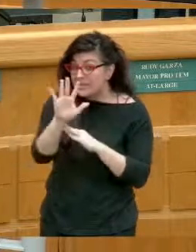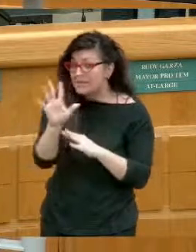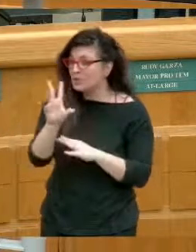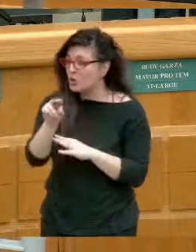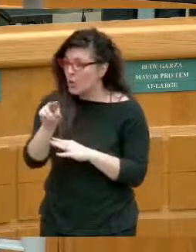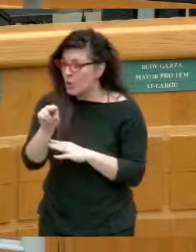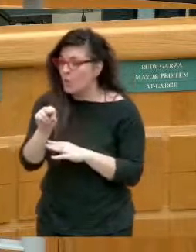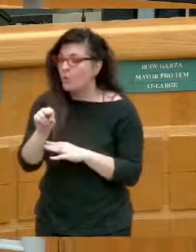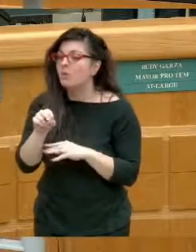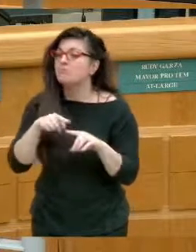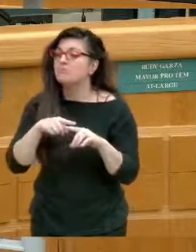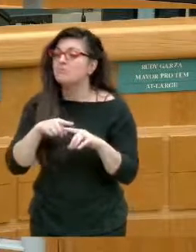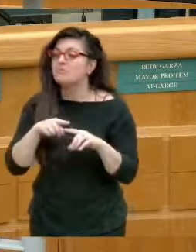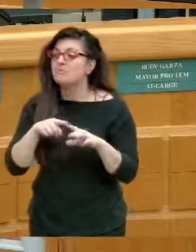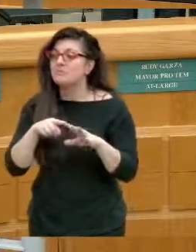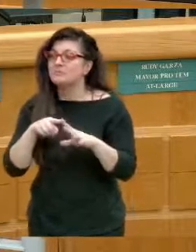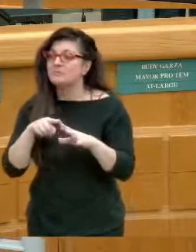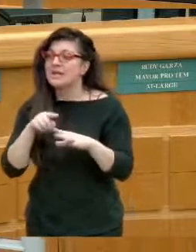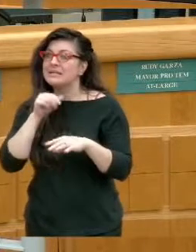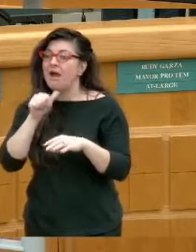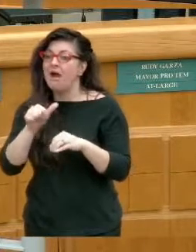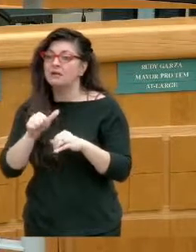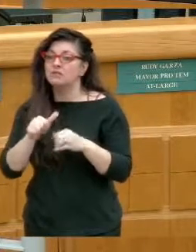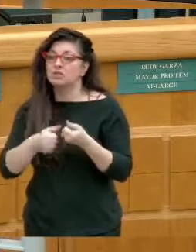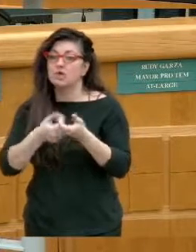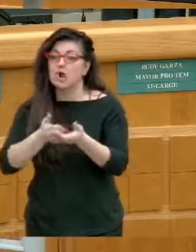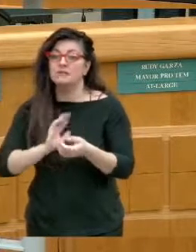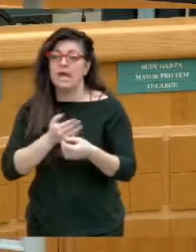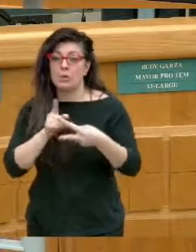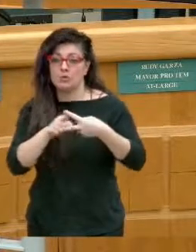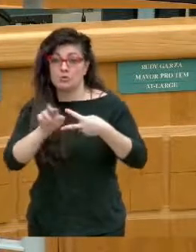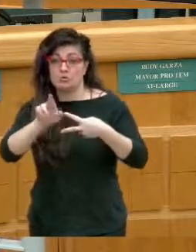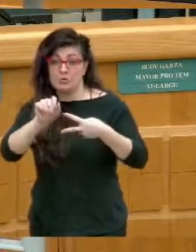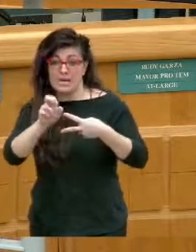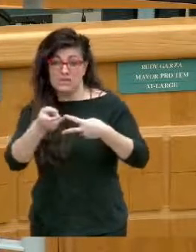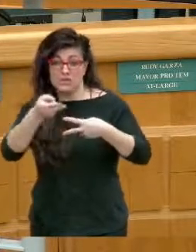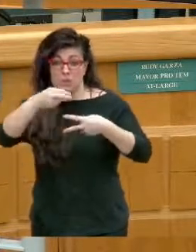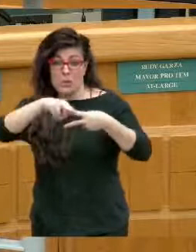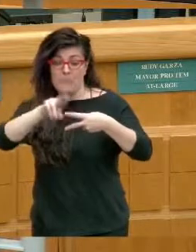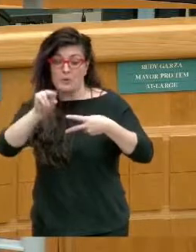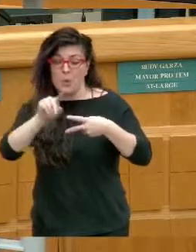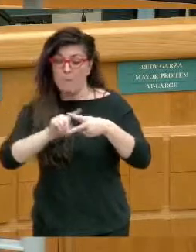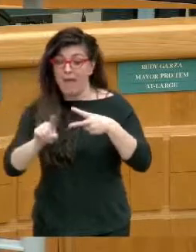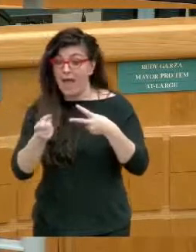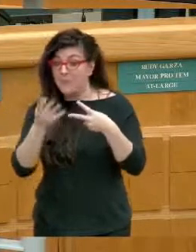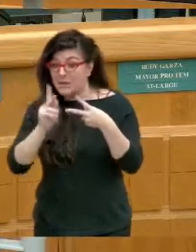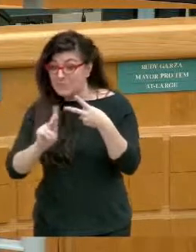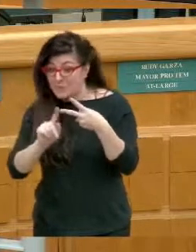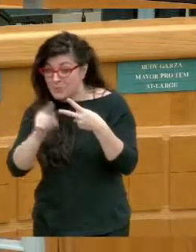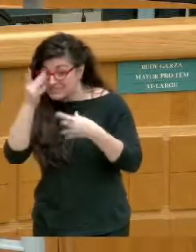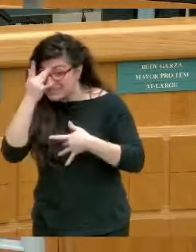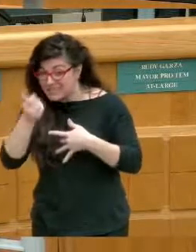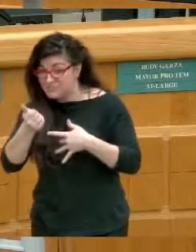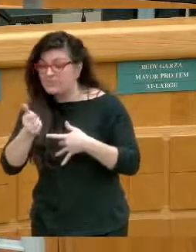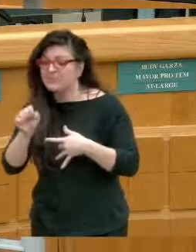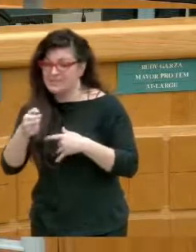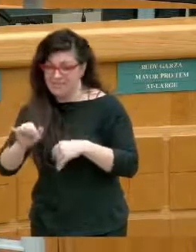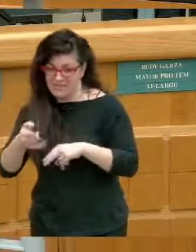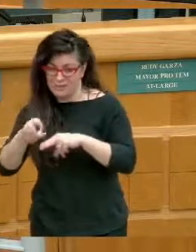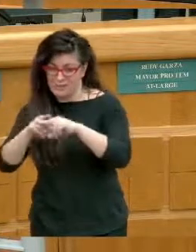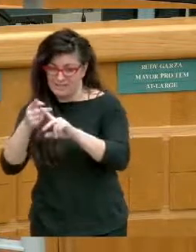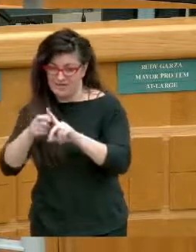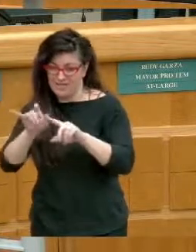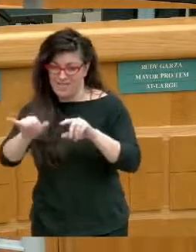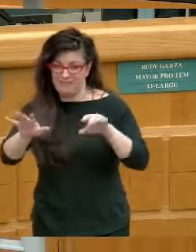number of infectious people. And so that's the thing that we need to consider. So outbreaks overall, they do result